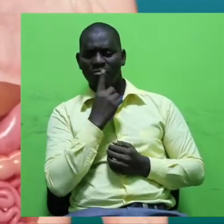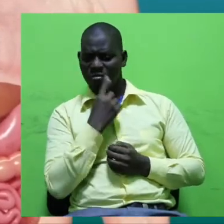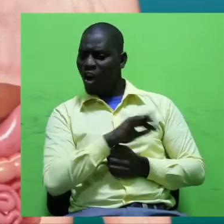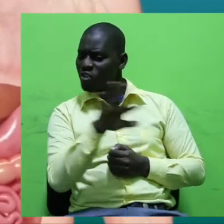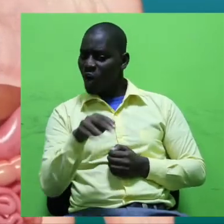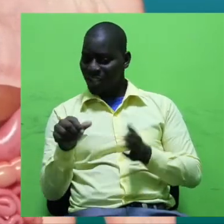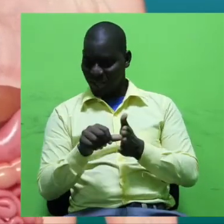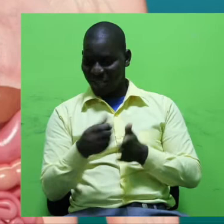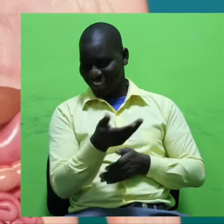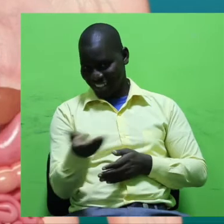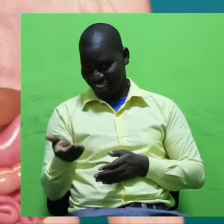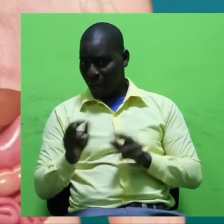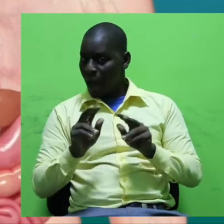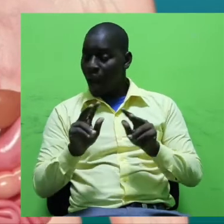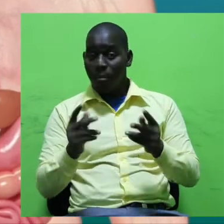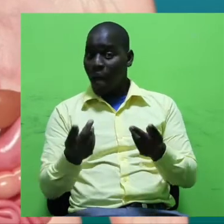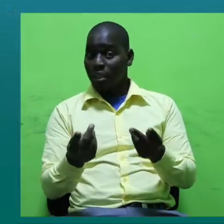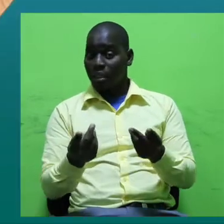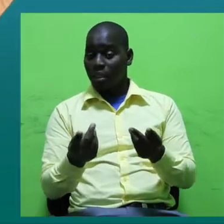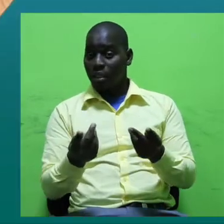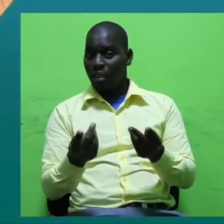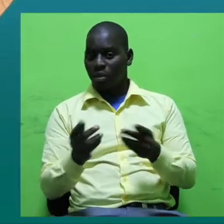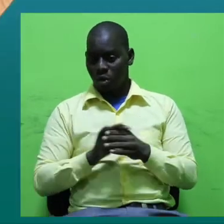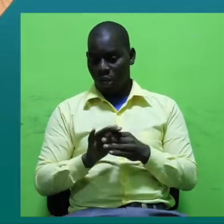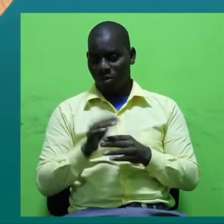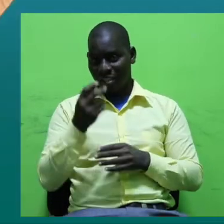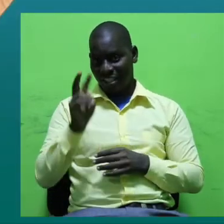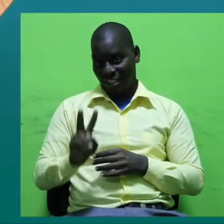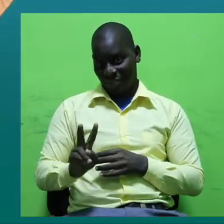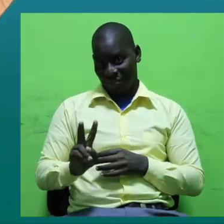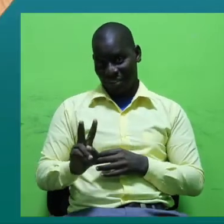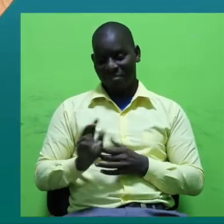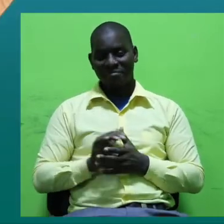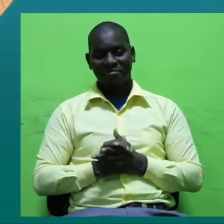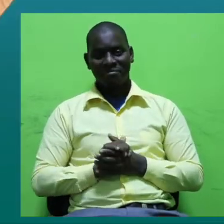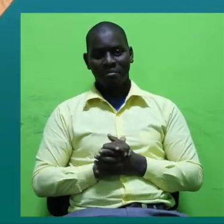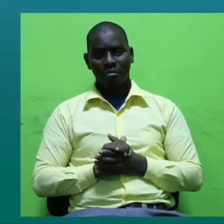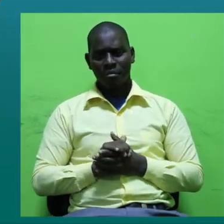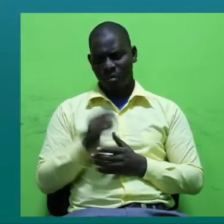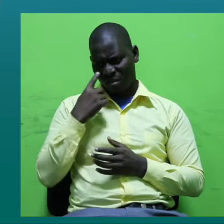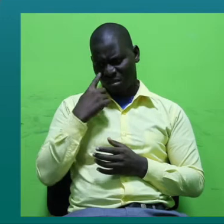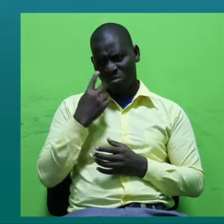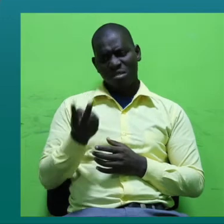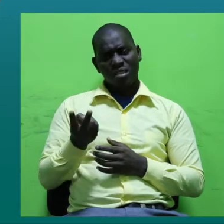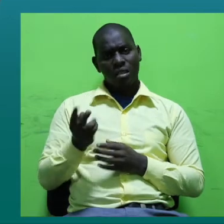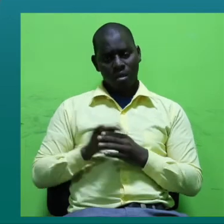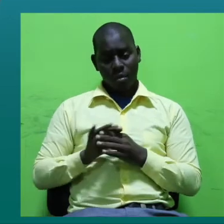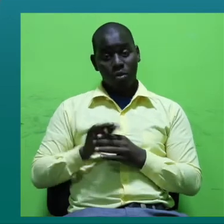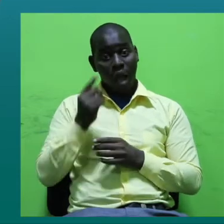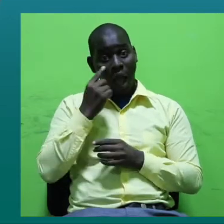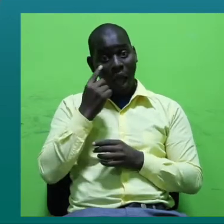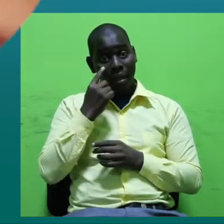not, get close to your television. To see, we use eyes. To hear, we